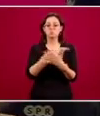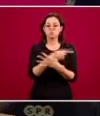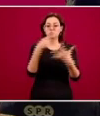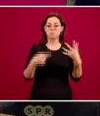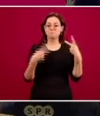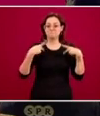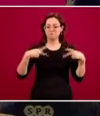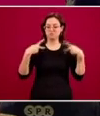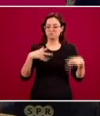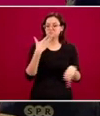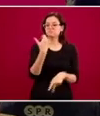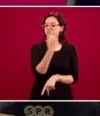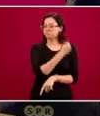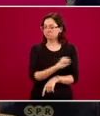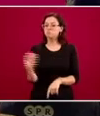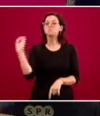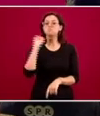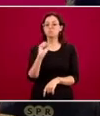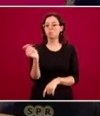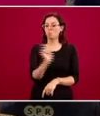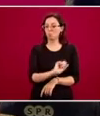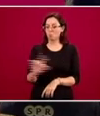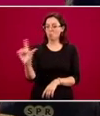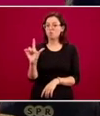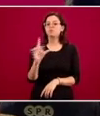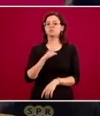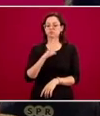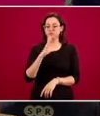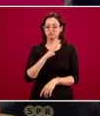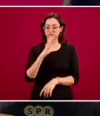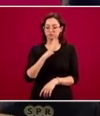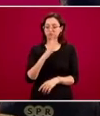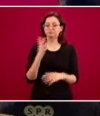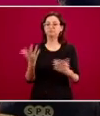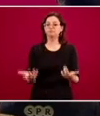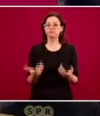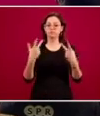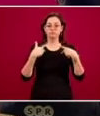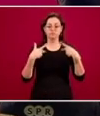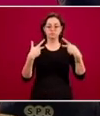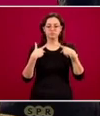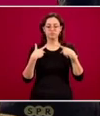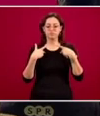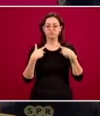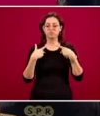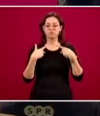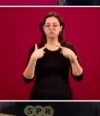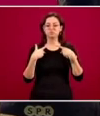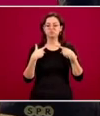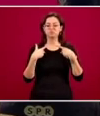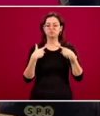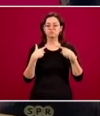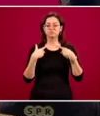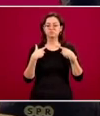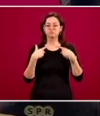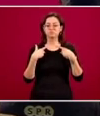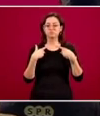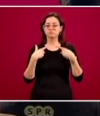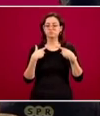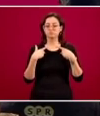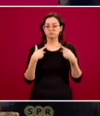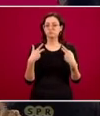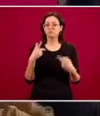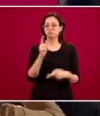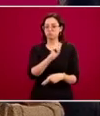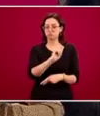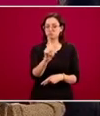All of these centers, as I said, are operated by highly specialized, highly